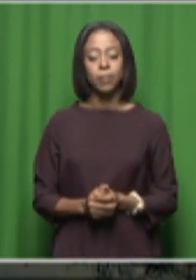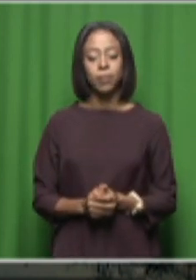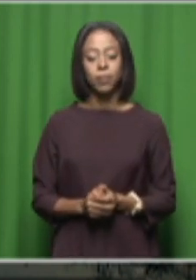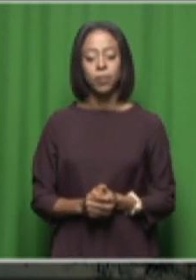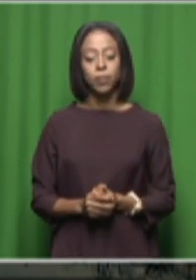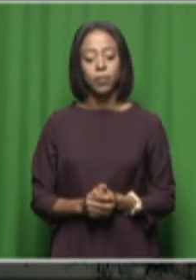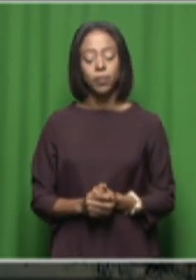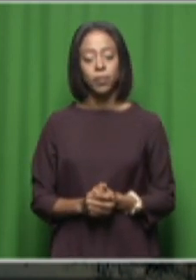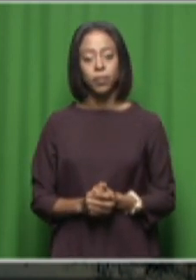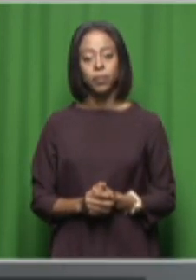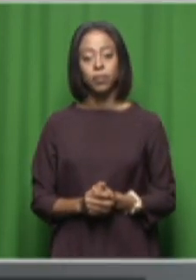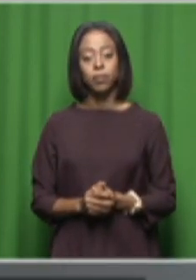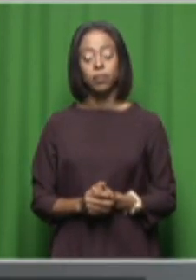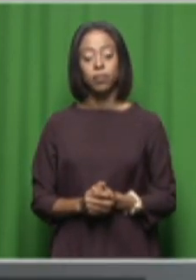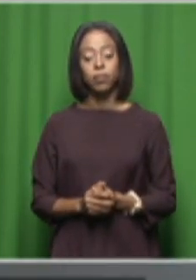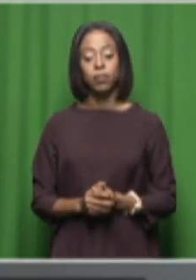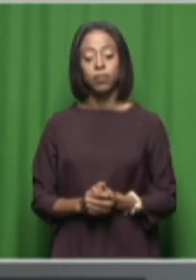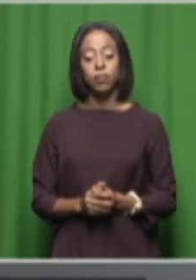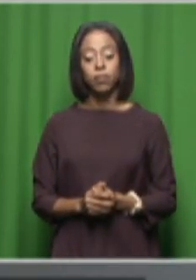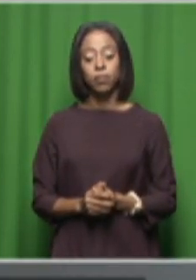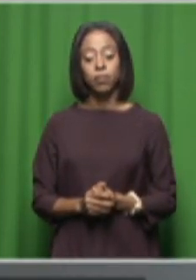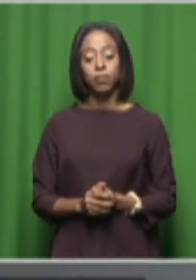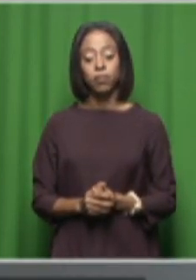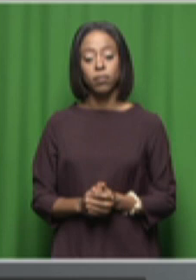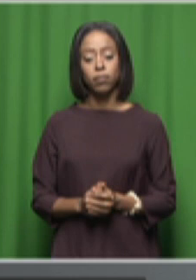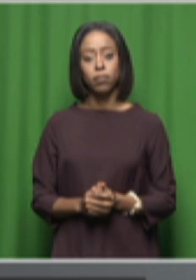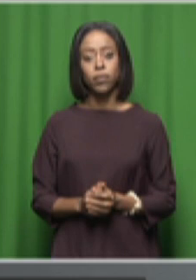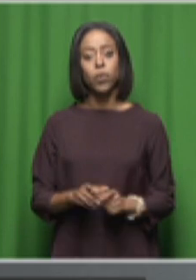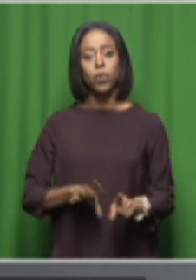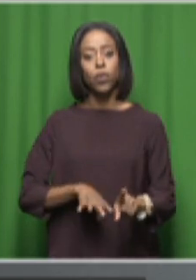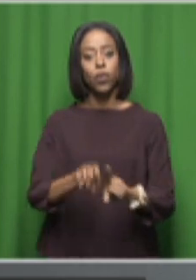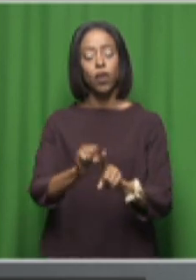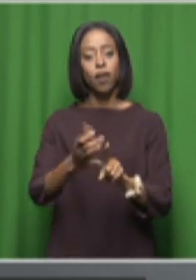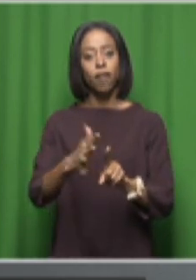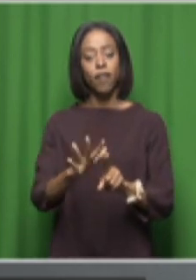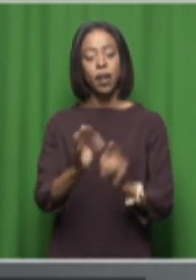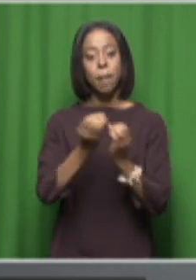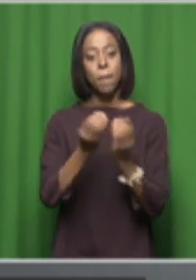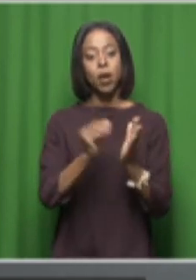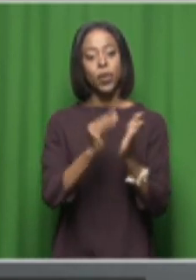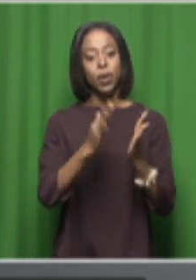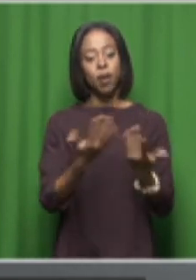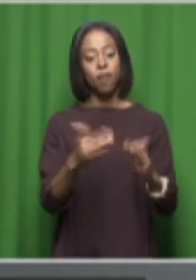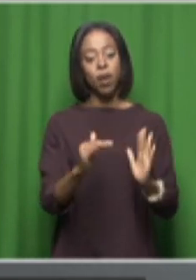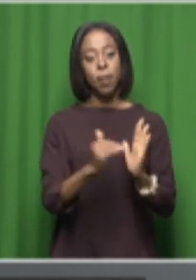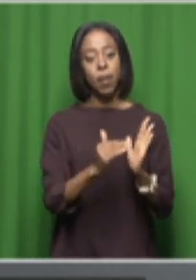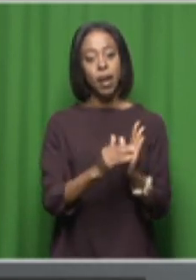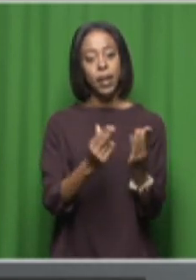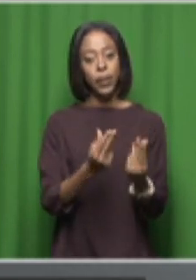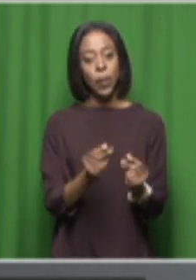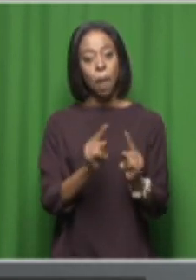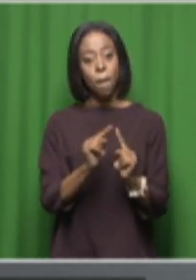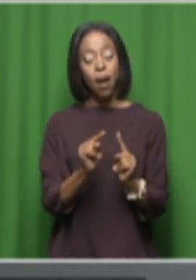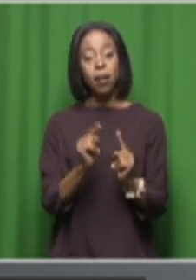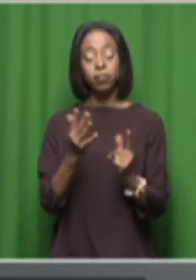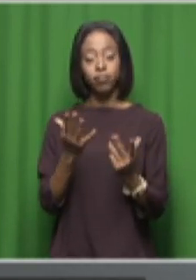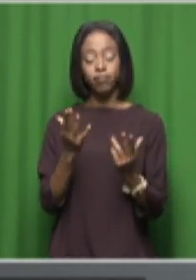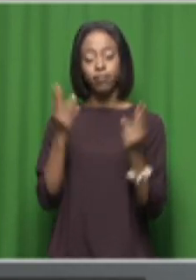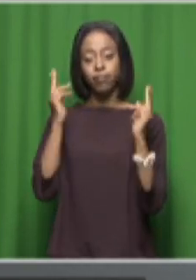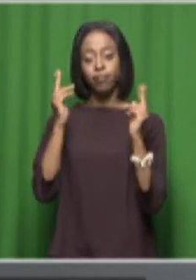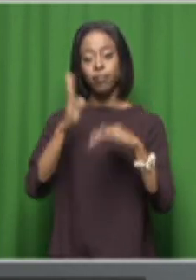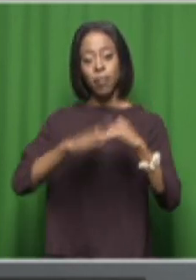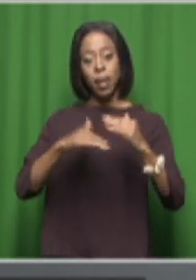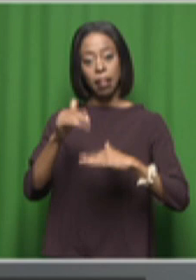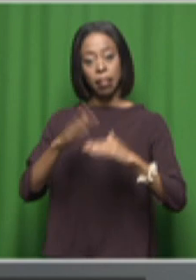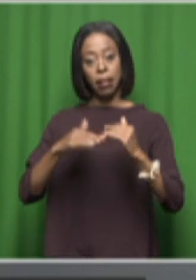So at Equal Education, like you're saying, we've tracked a lot of these metrics, and what we're seeing is, particularly with school infrastructure, the issues